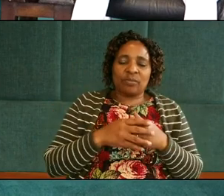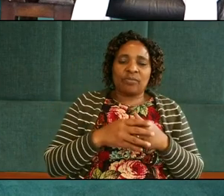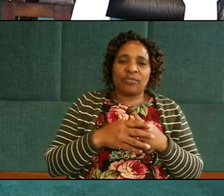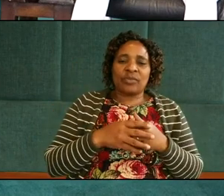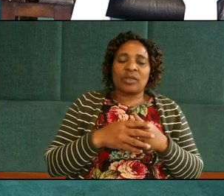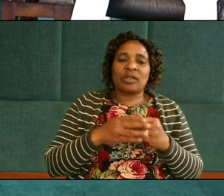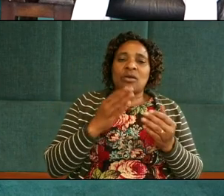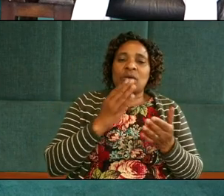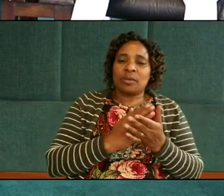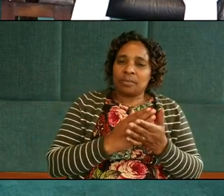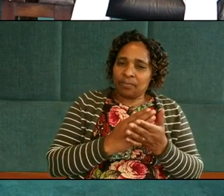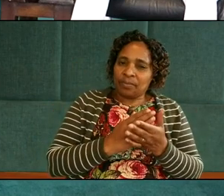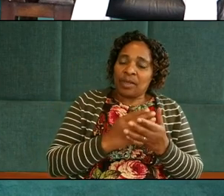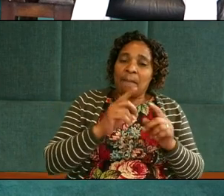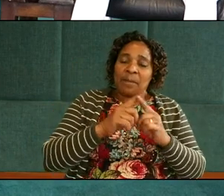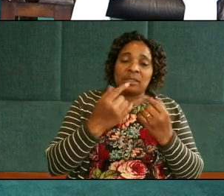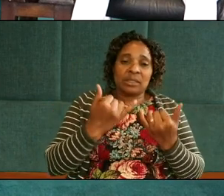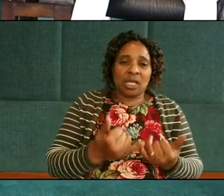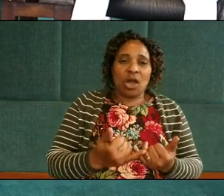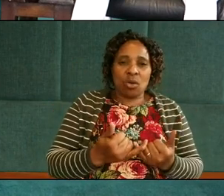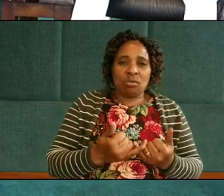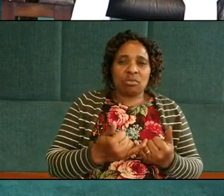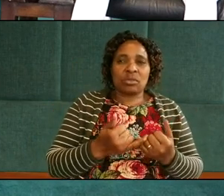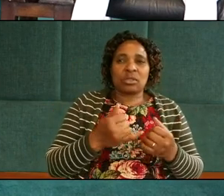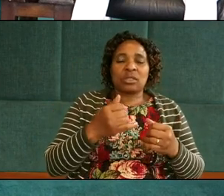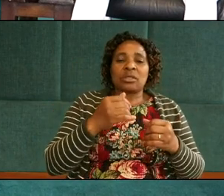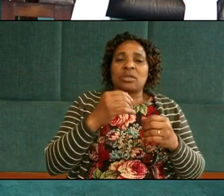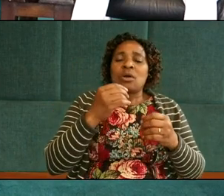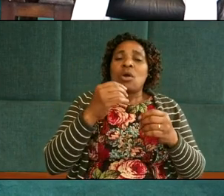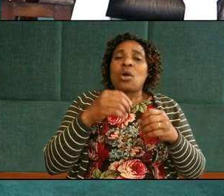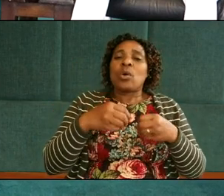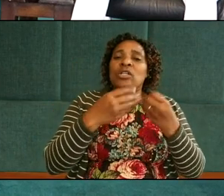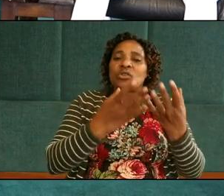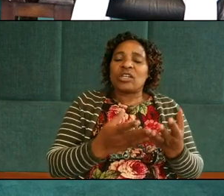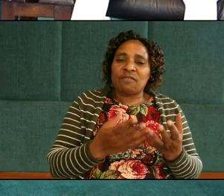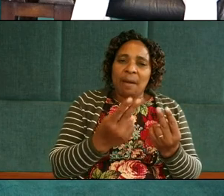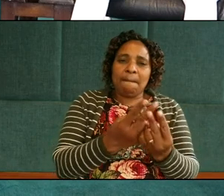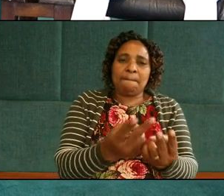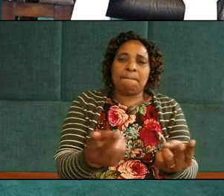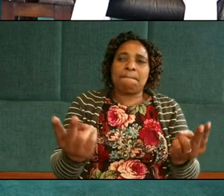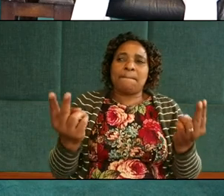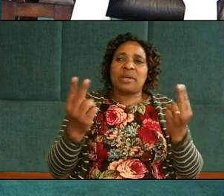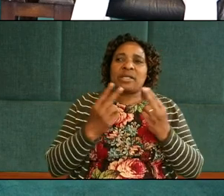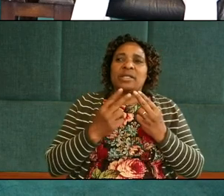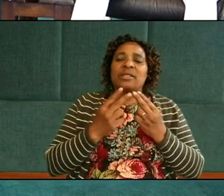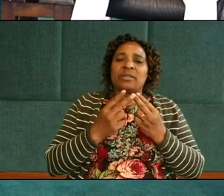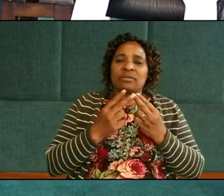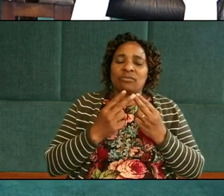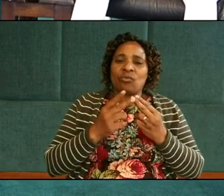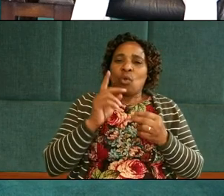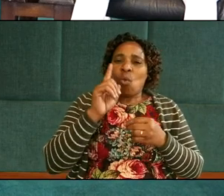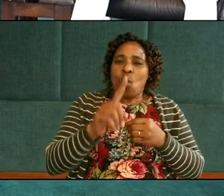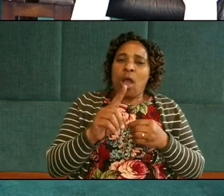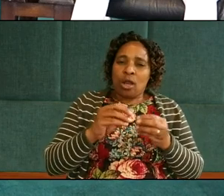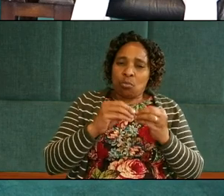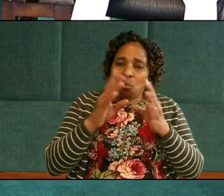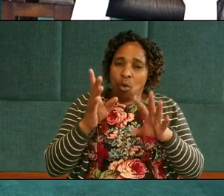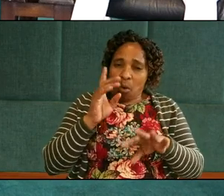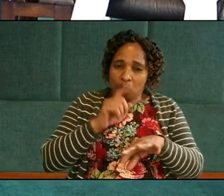It's so practical, right? But unfortunately, we are running out of time, and so I just want to give our panelists one more